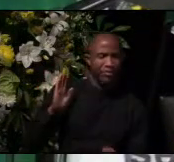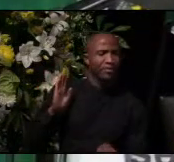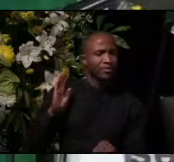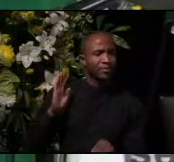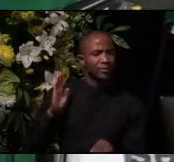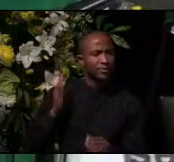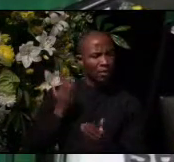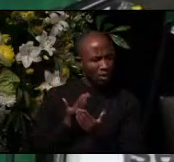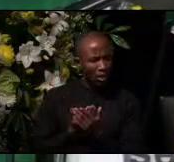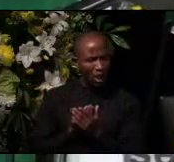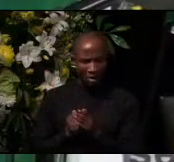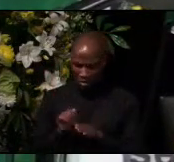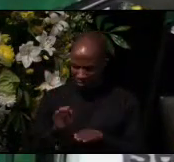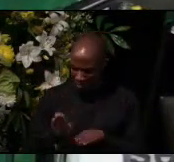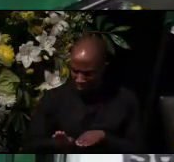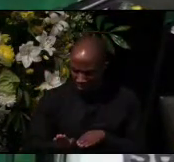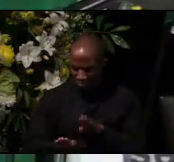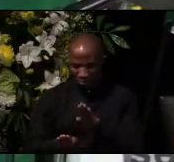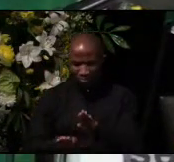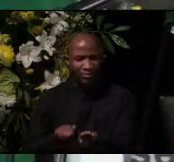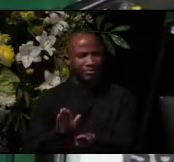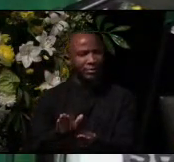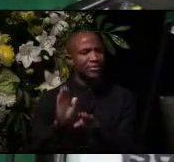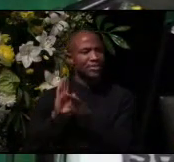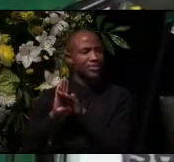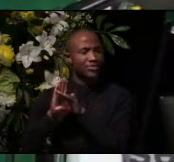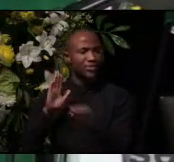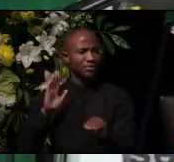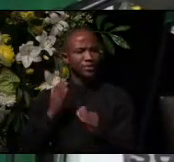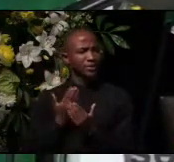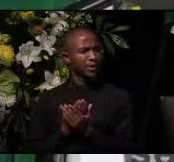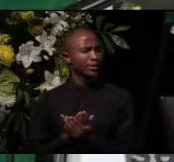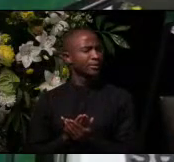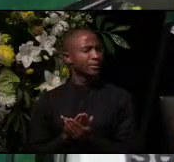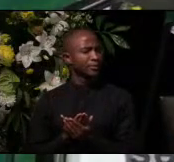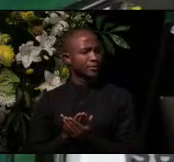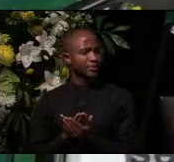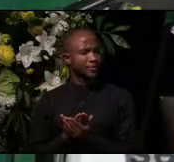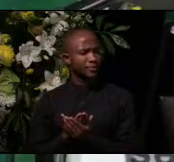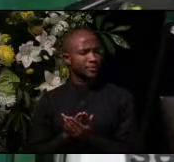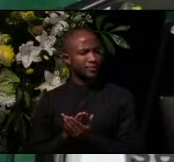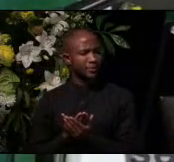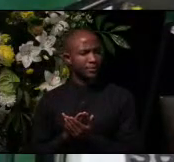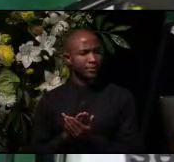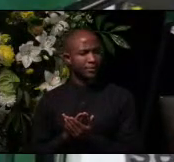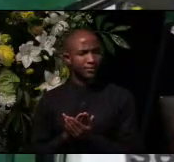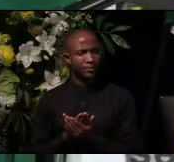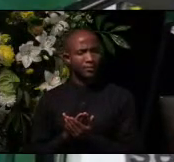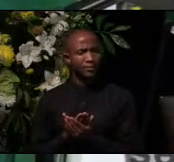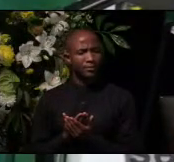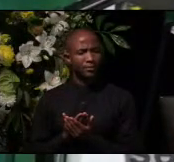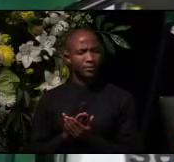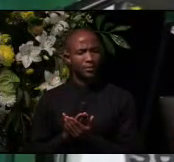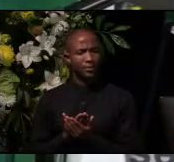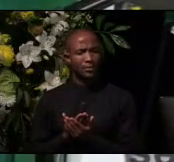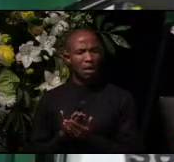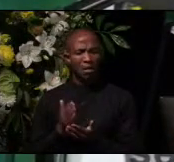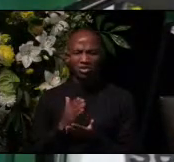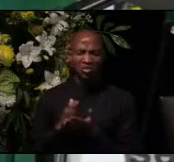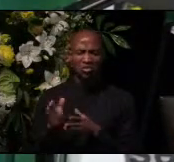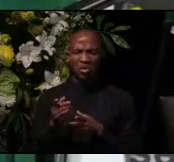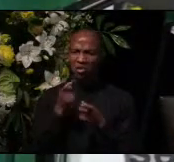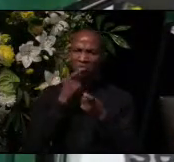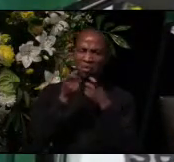there's a new attitude to even say that those who are there they insult us